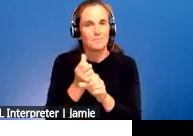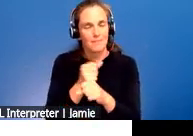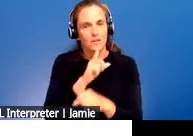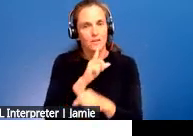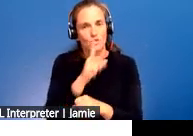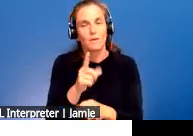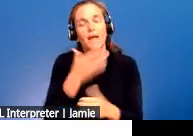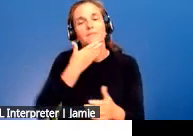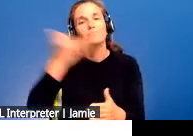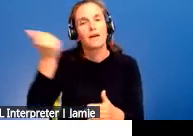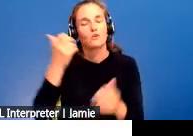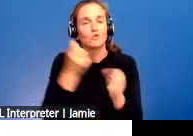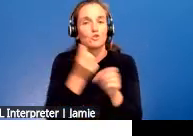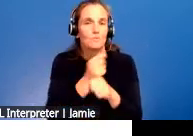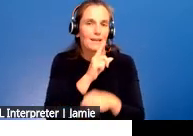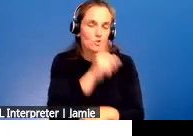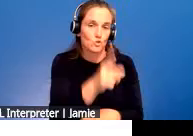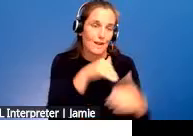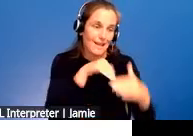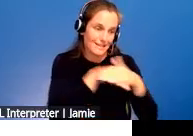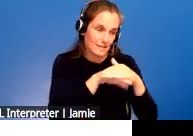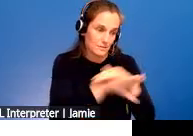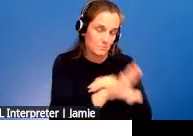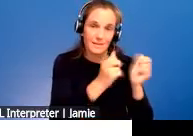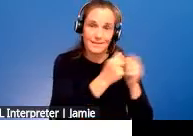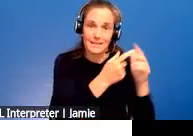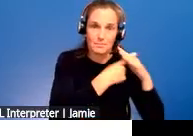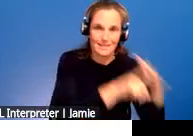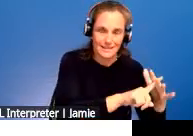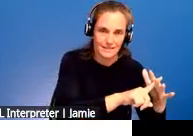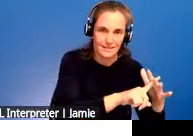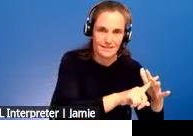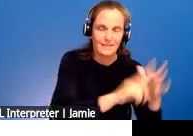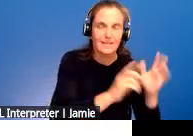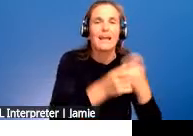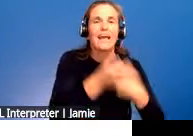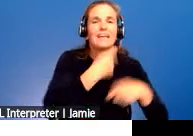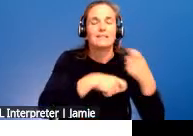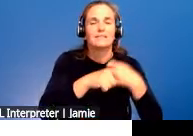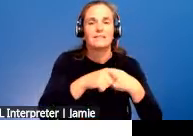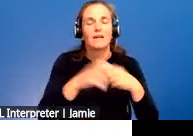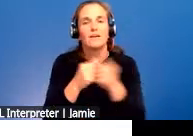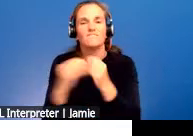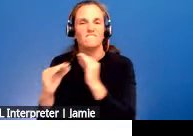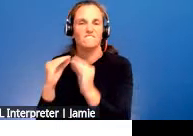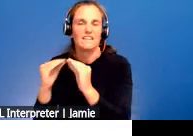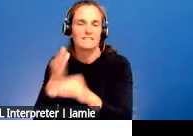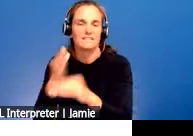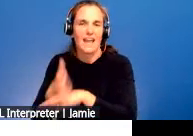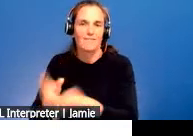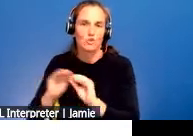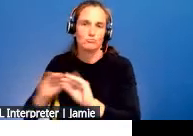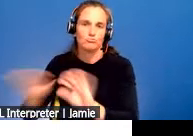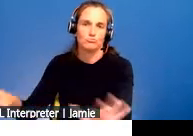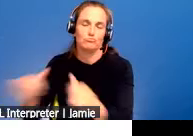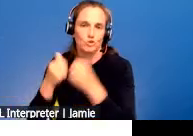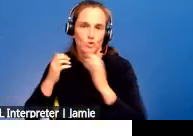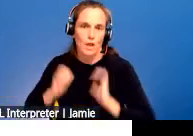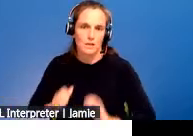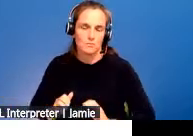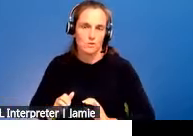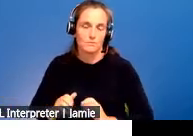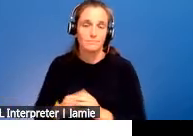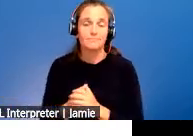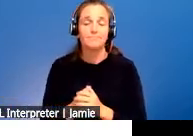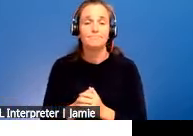beginning rather than after it gets rolled out to a customer. And speaking of customers, accessibility support